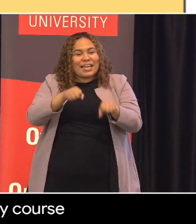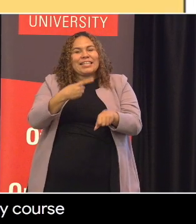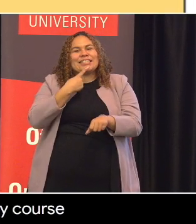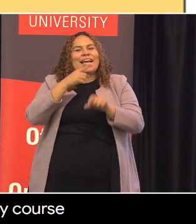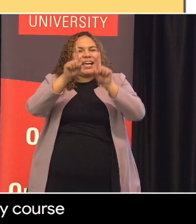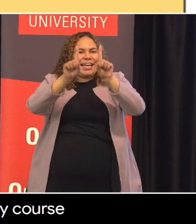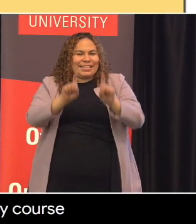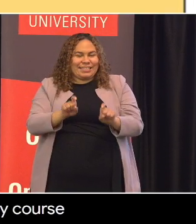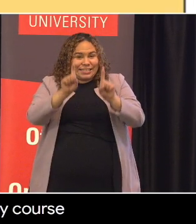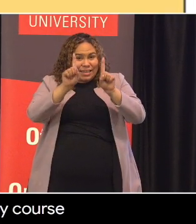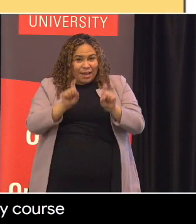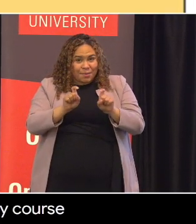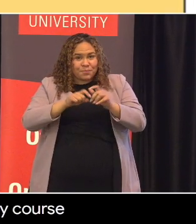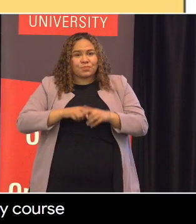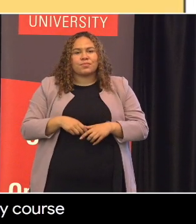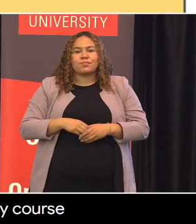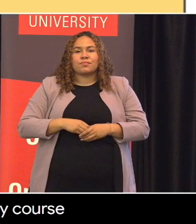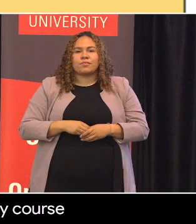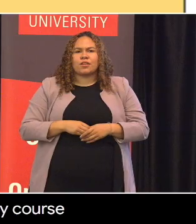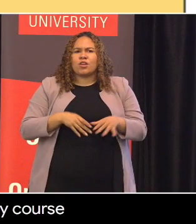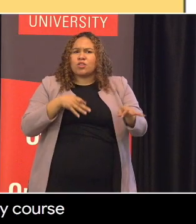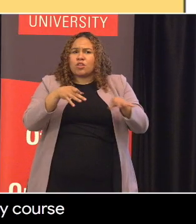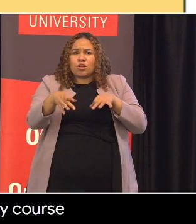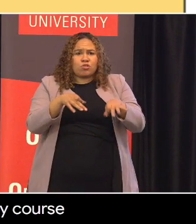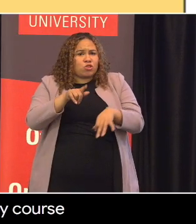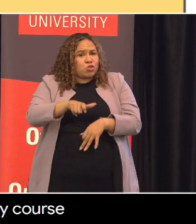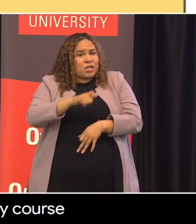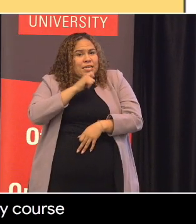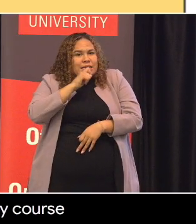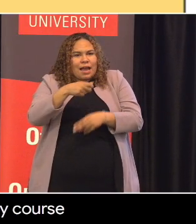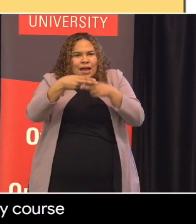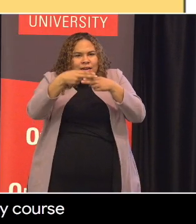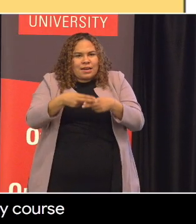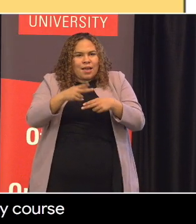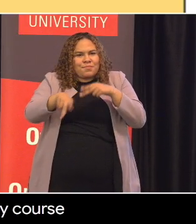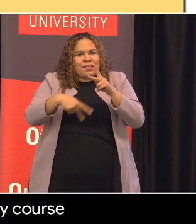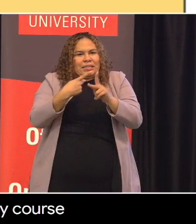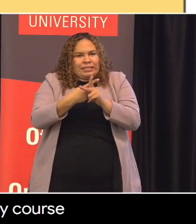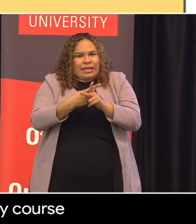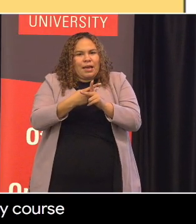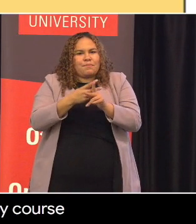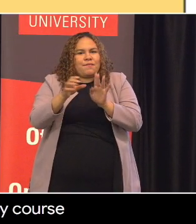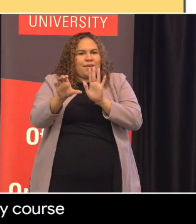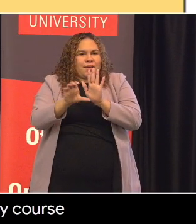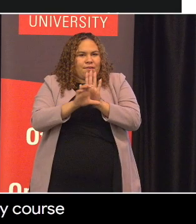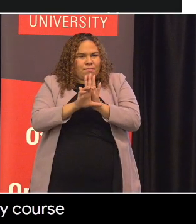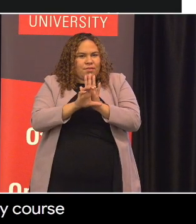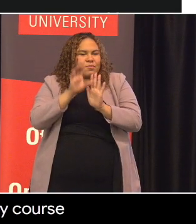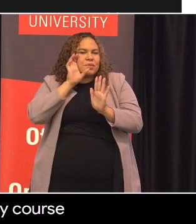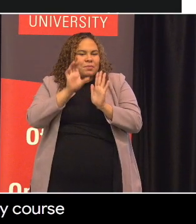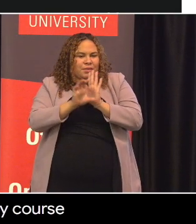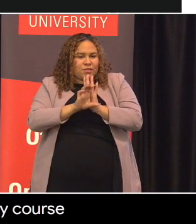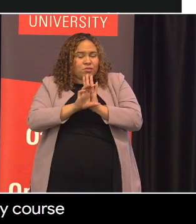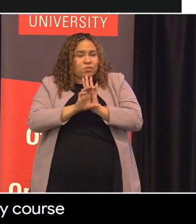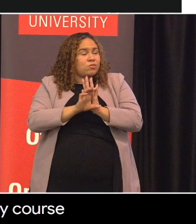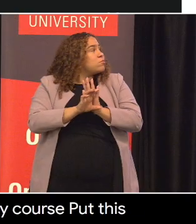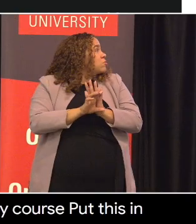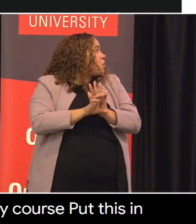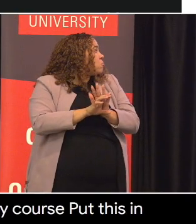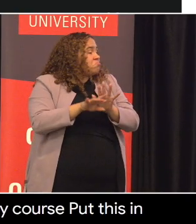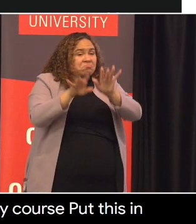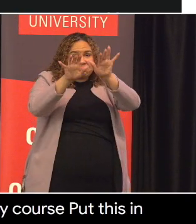The description should not name the type of image. So I literally put this